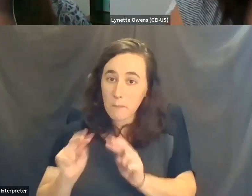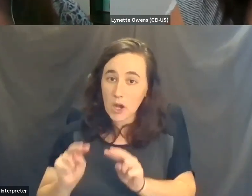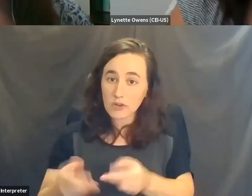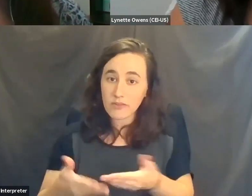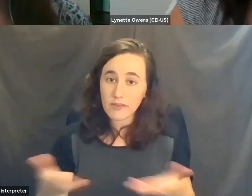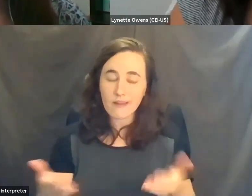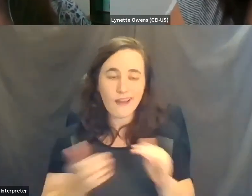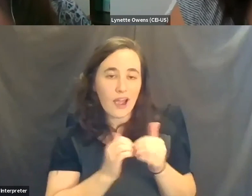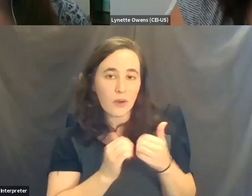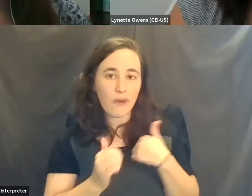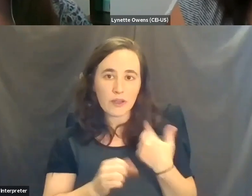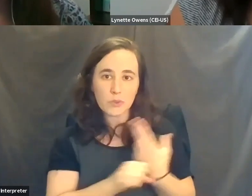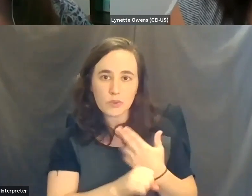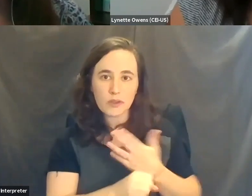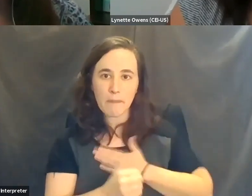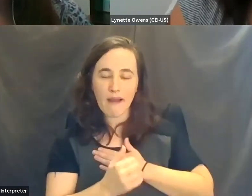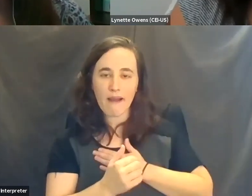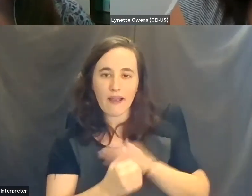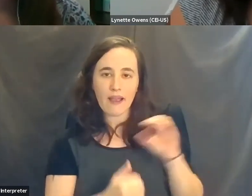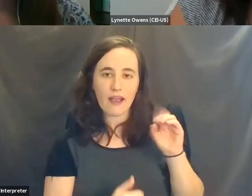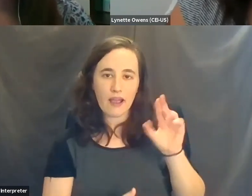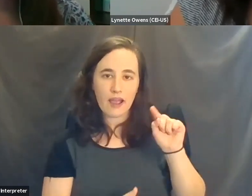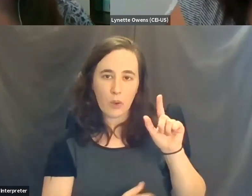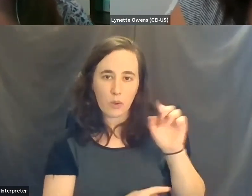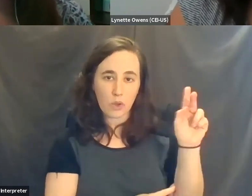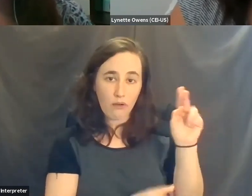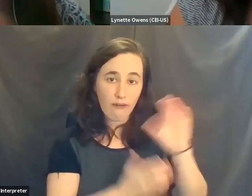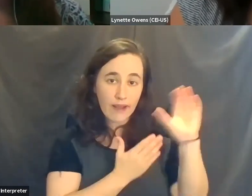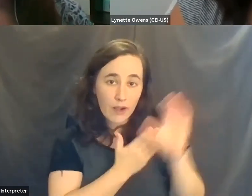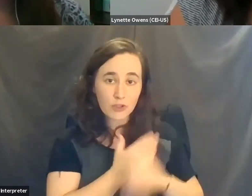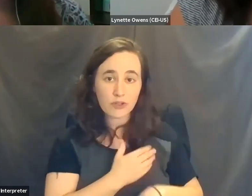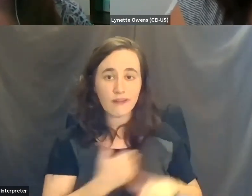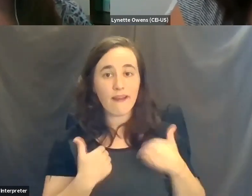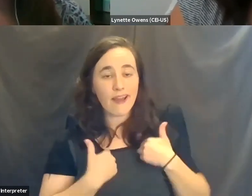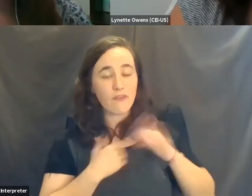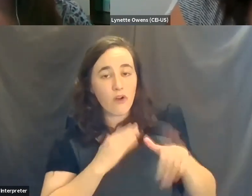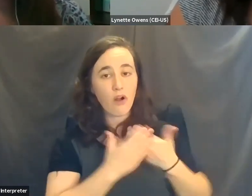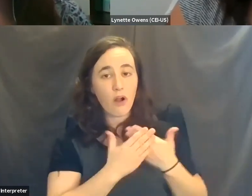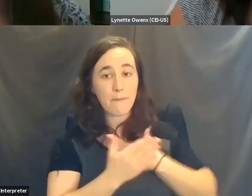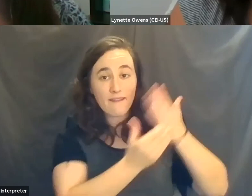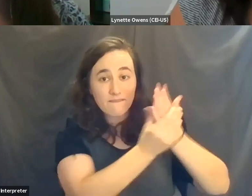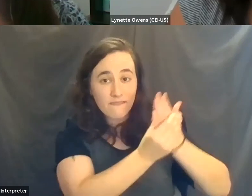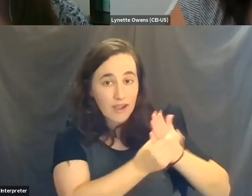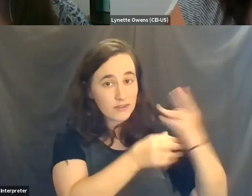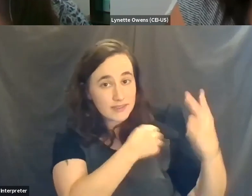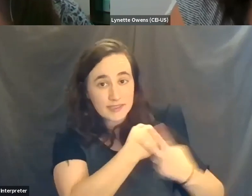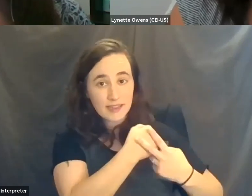calendar, my file system in my Drive, how I, when I